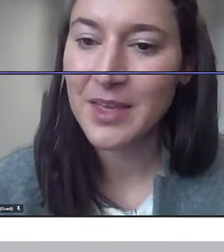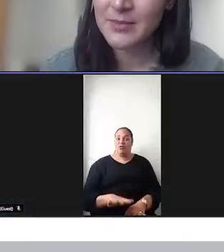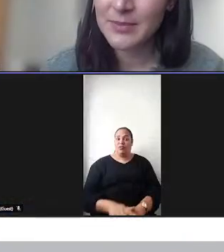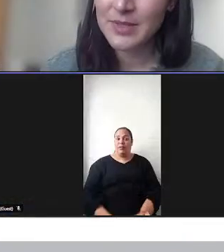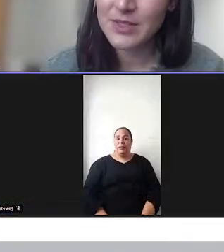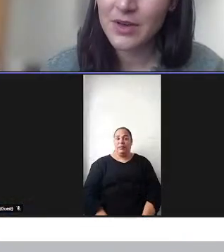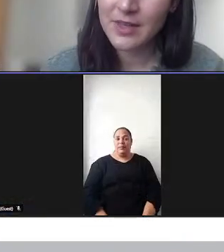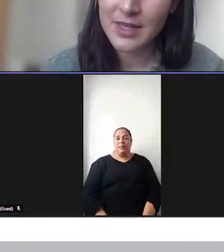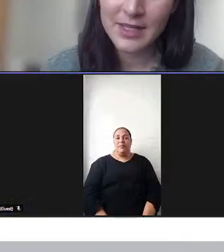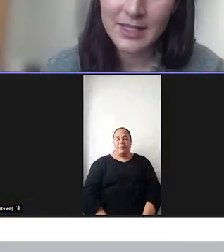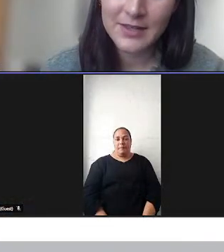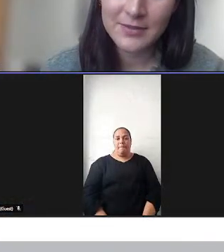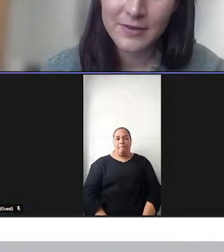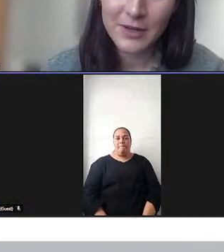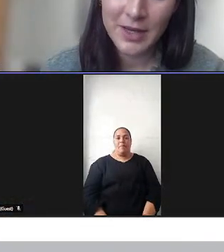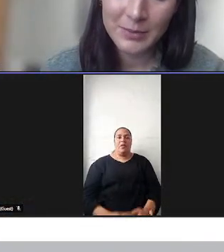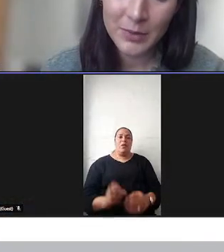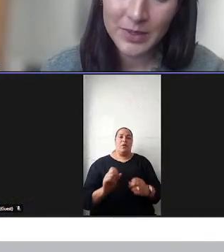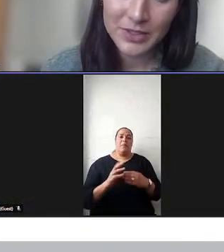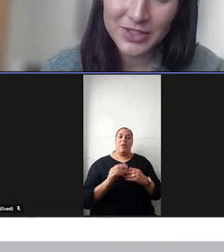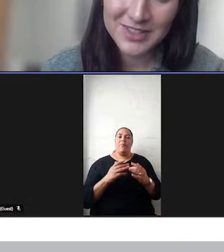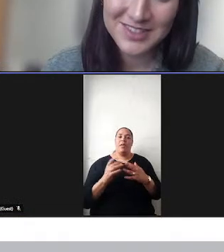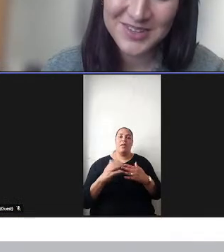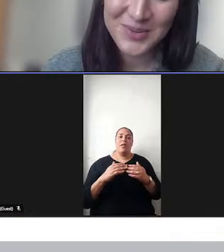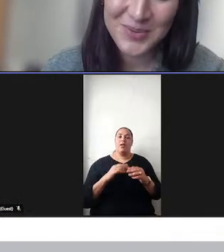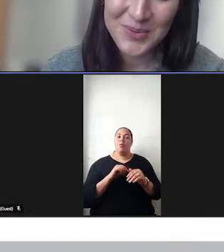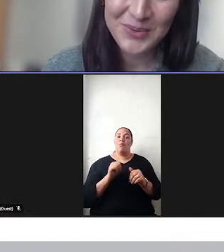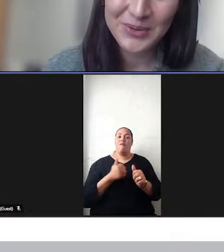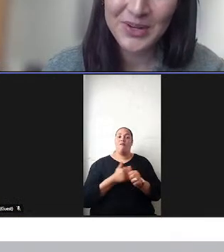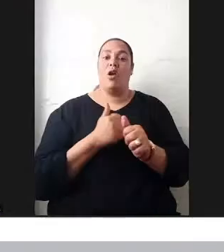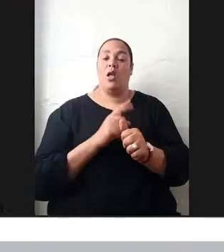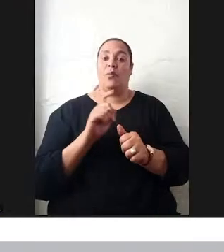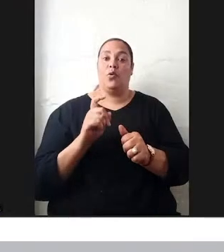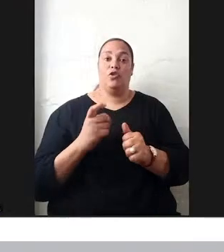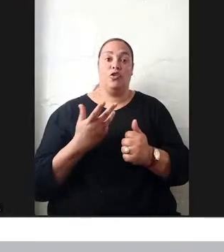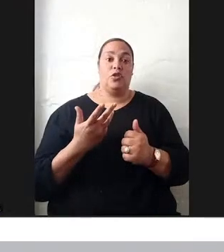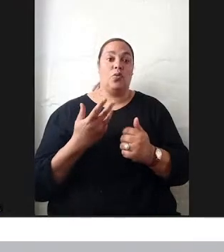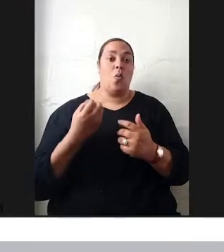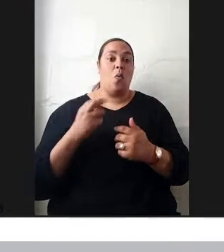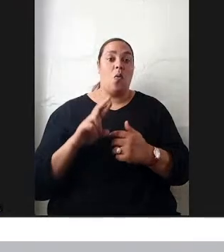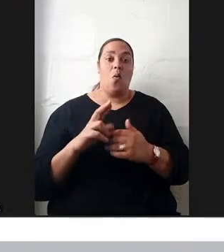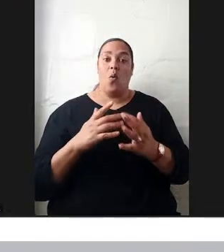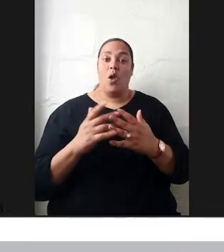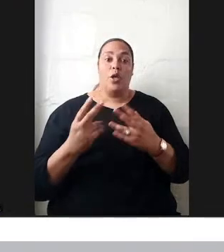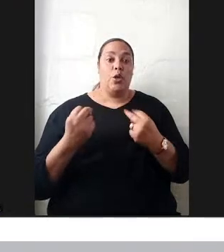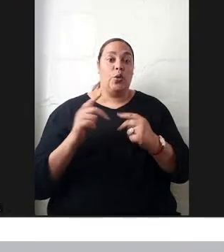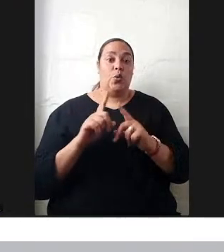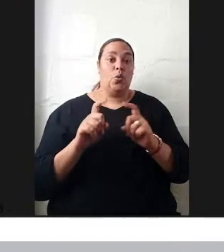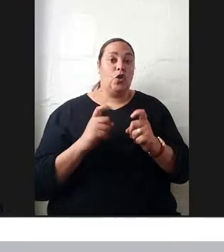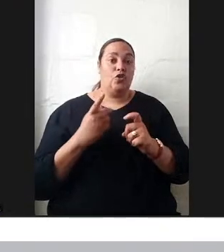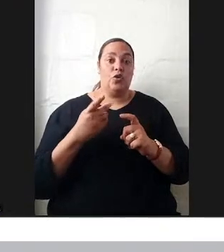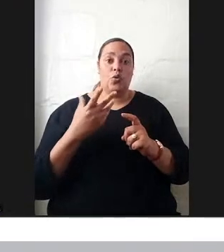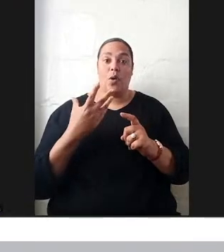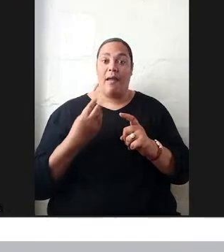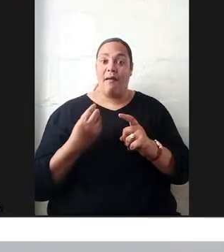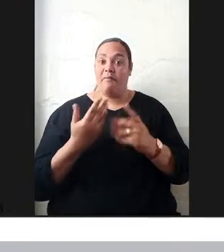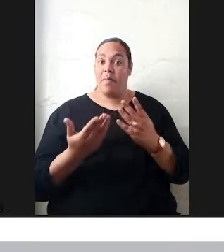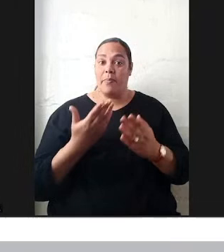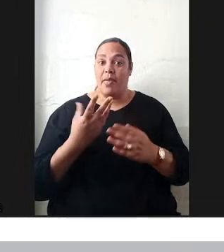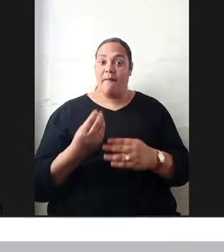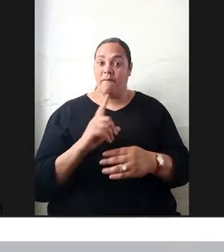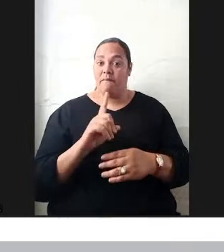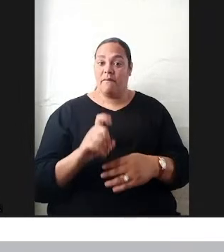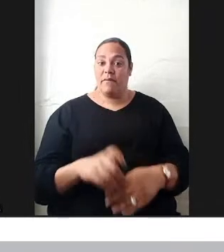Okay. Members, are there any follow-up questions or any new questions that you might have?